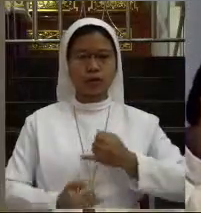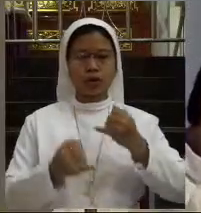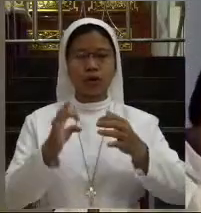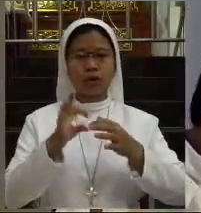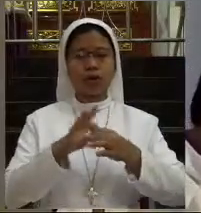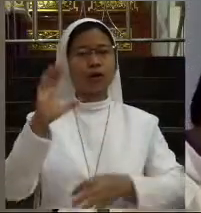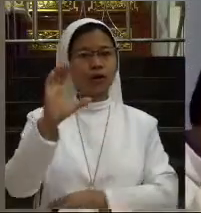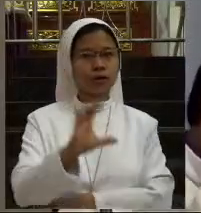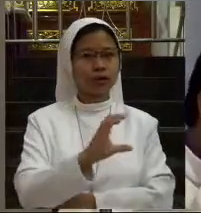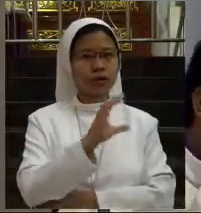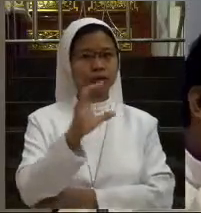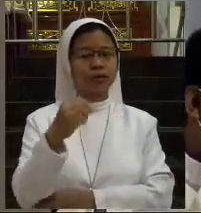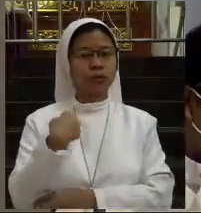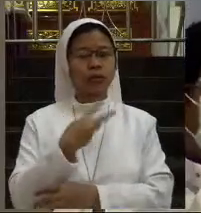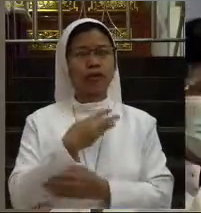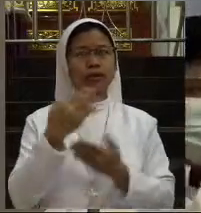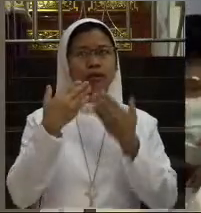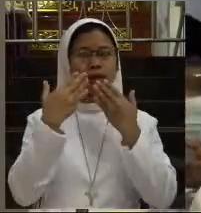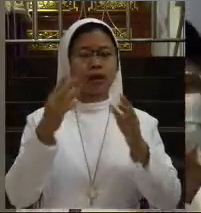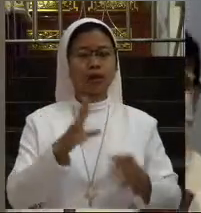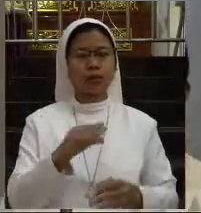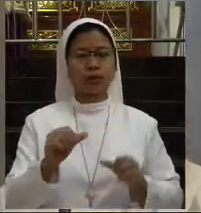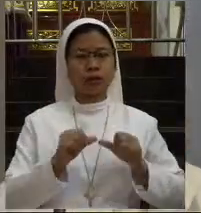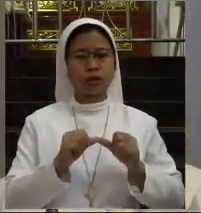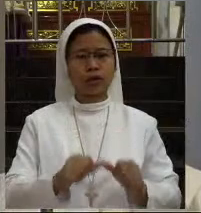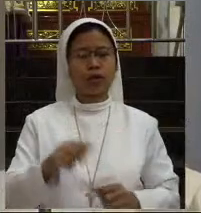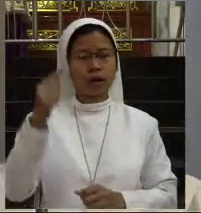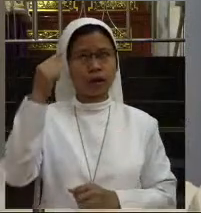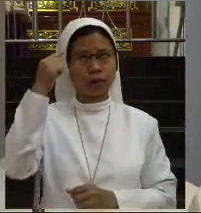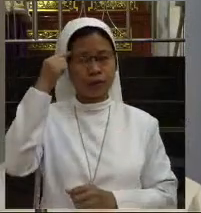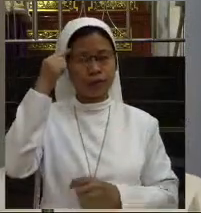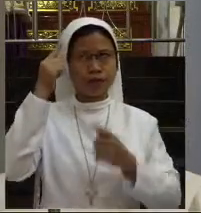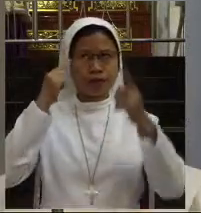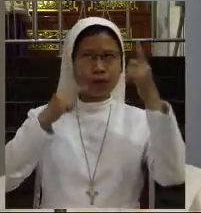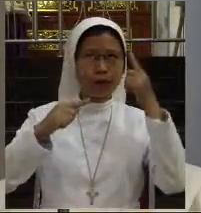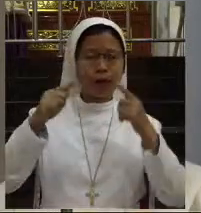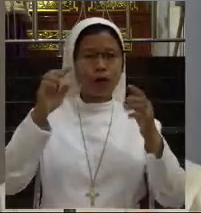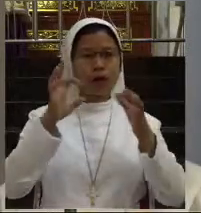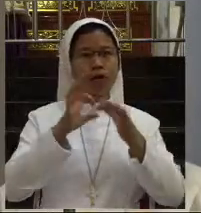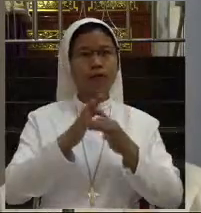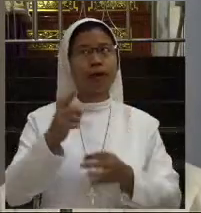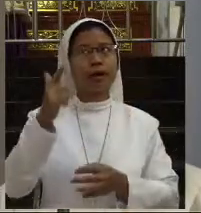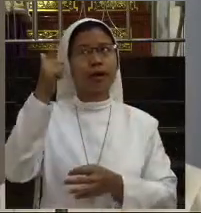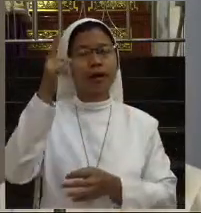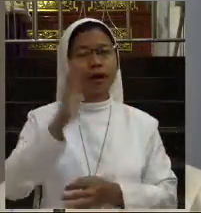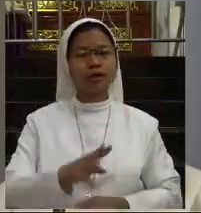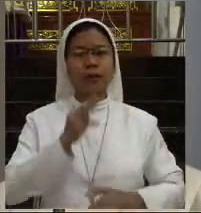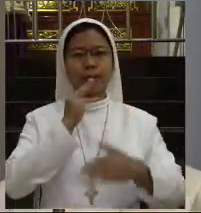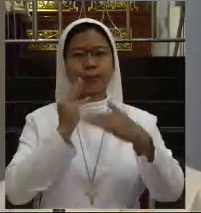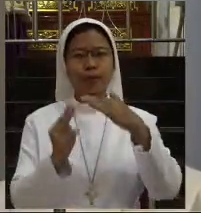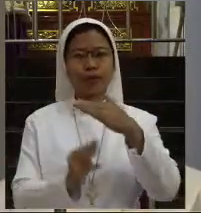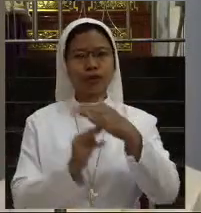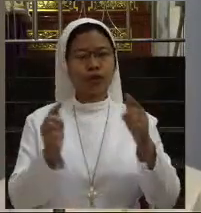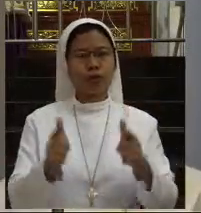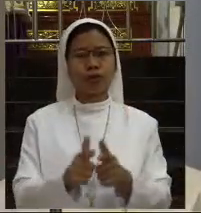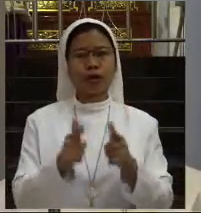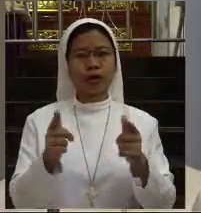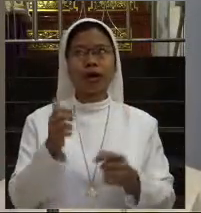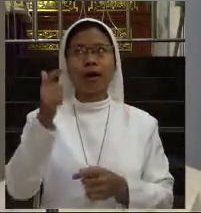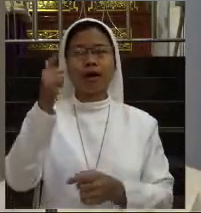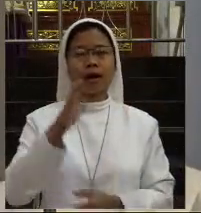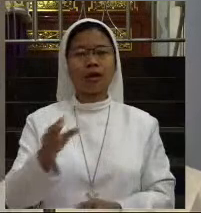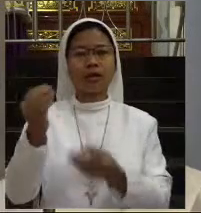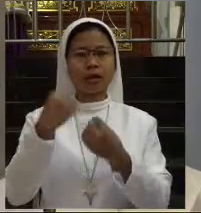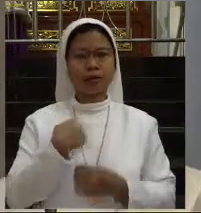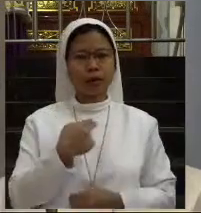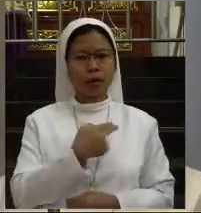Christmas, and we continue to reflect on the tremendous mystery that the Lord has given us, the